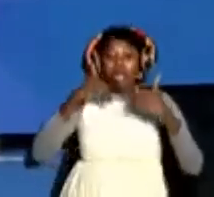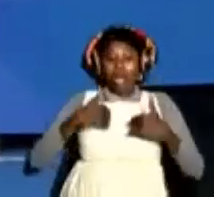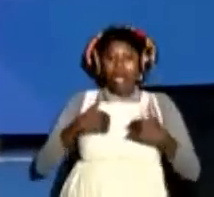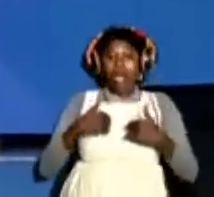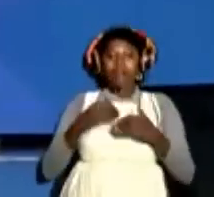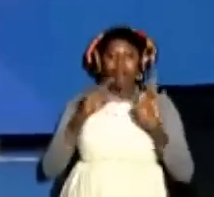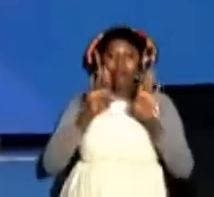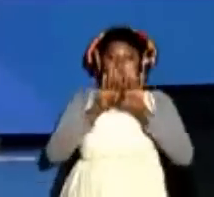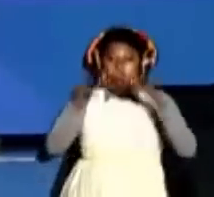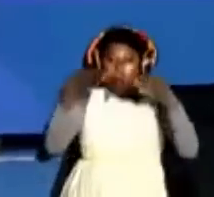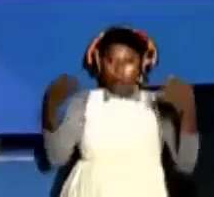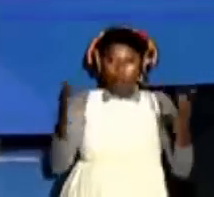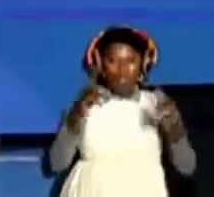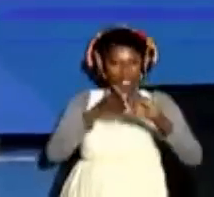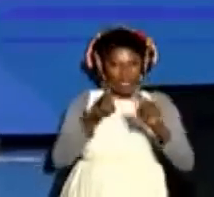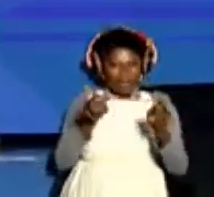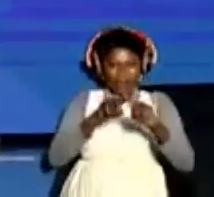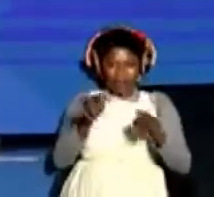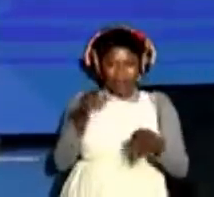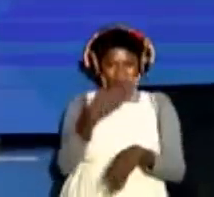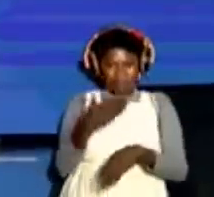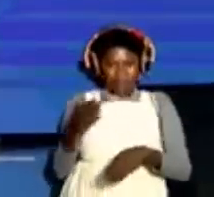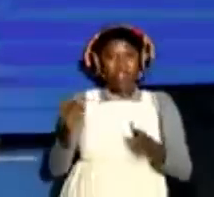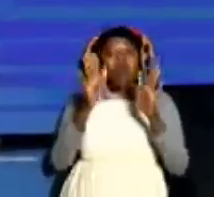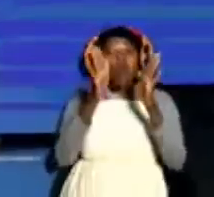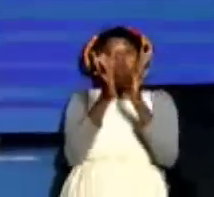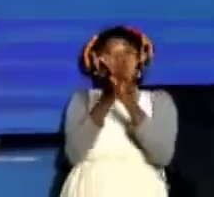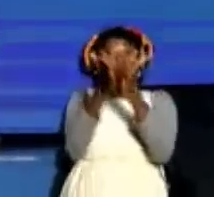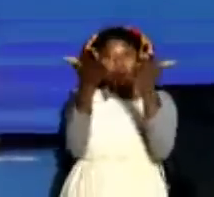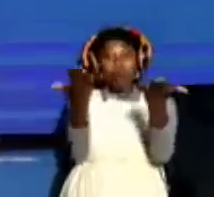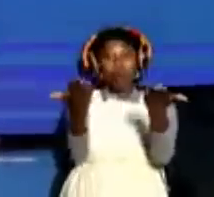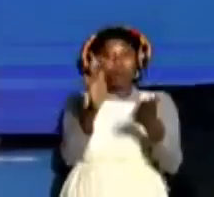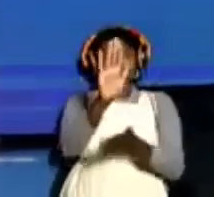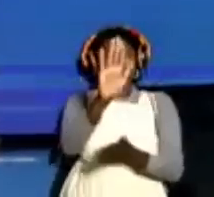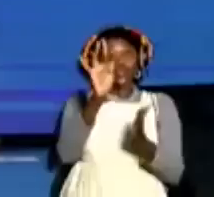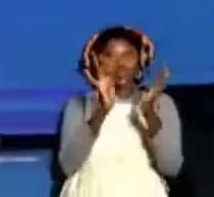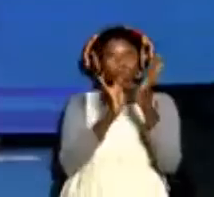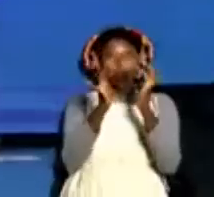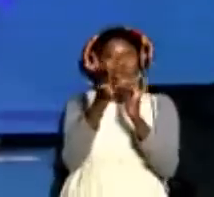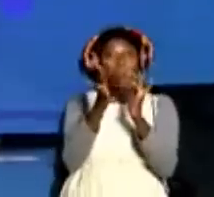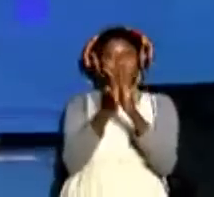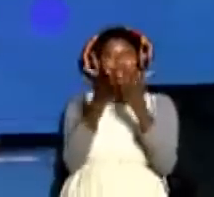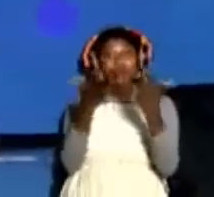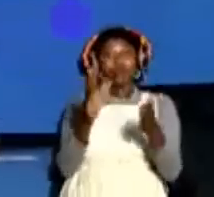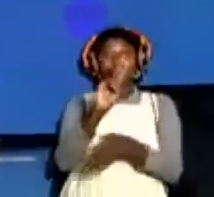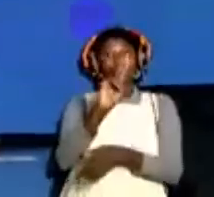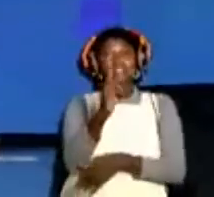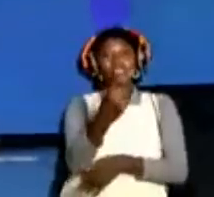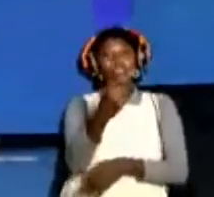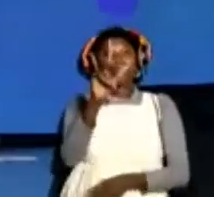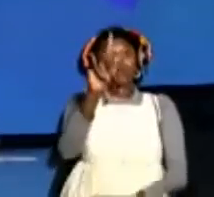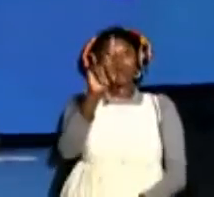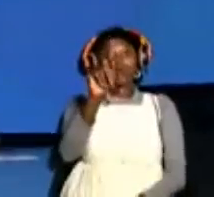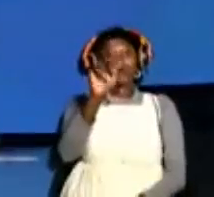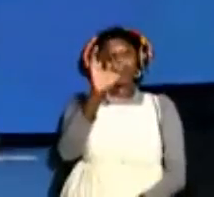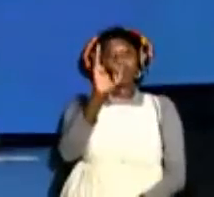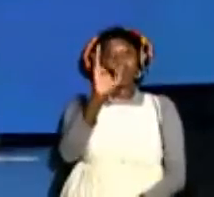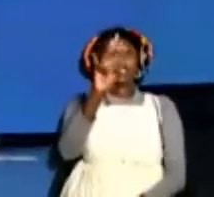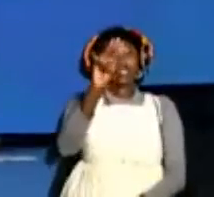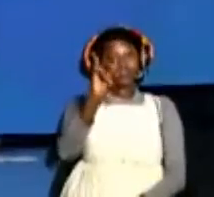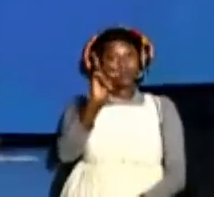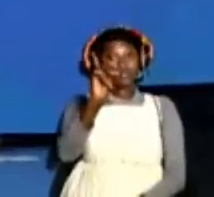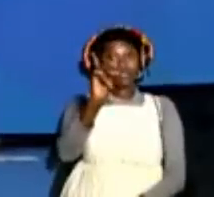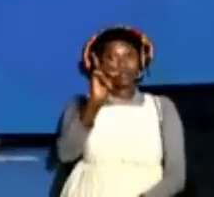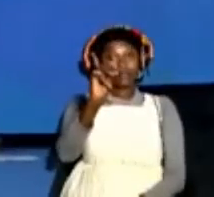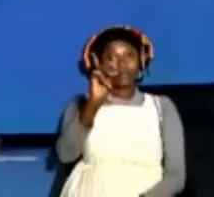to please look at. Let's turn our Bibles onto 2 Timothy. And 2